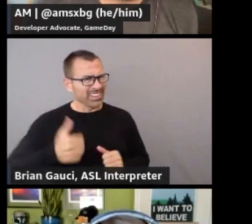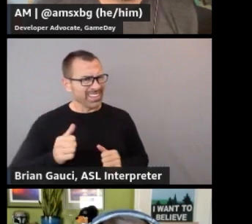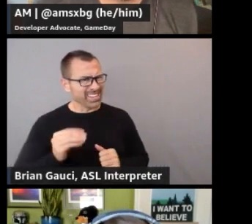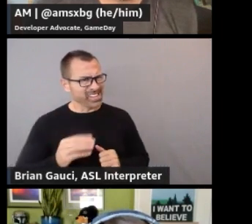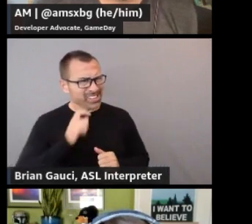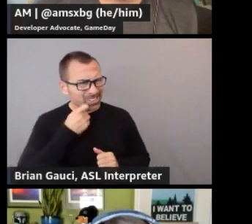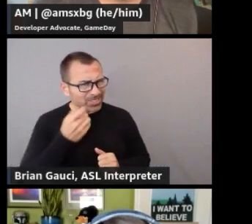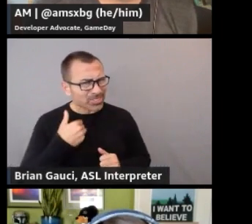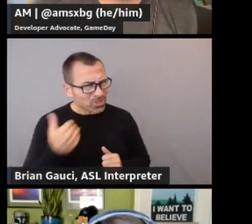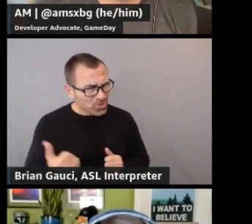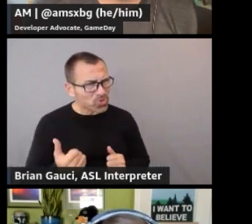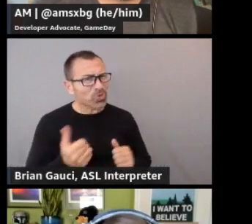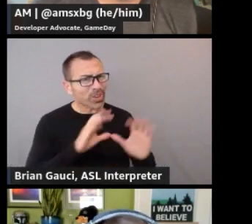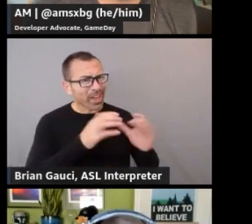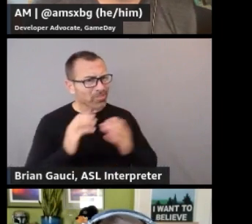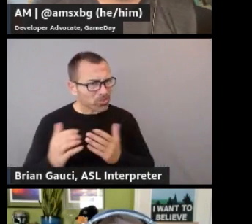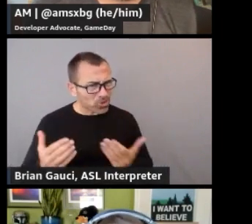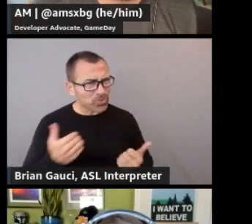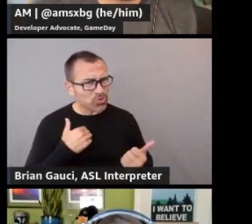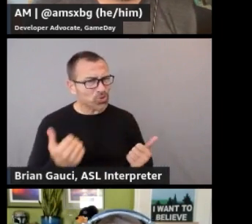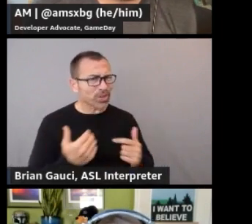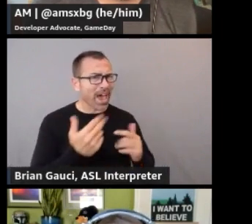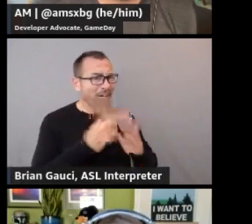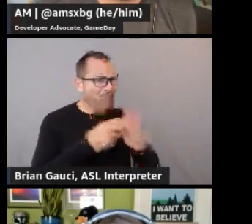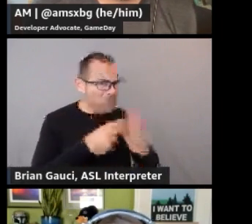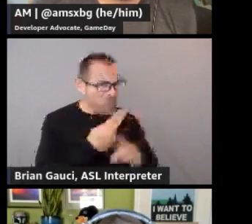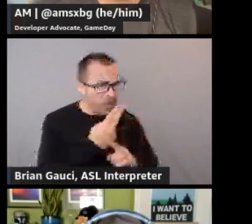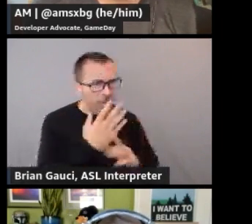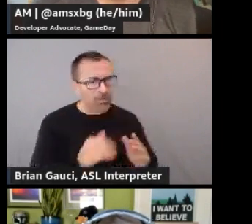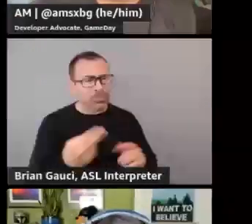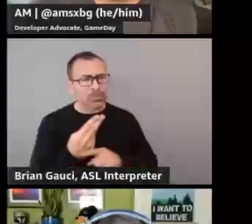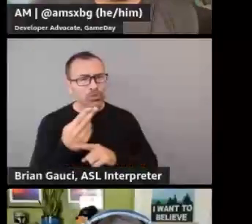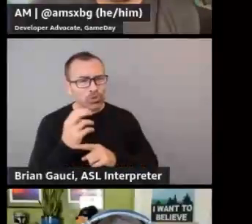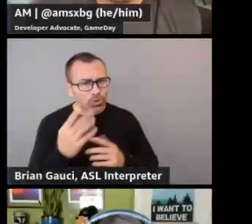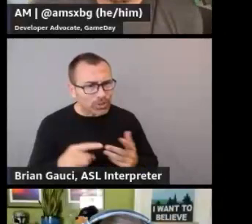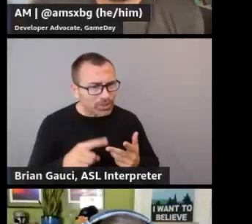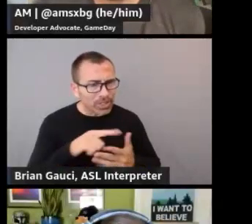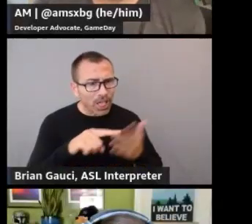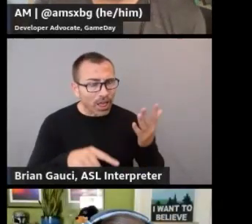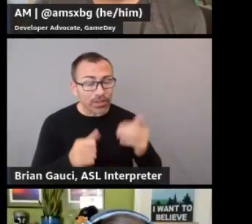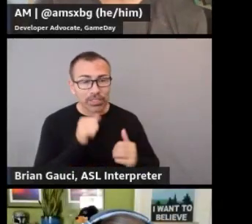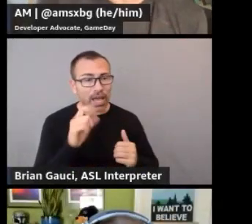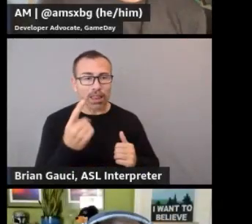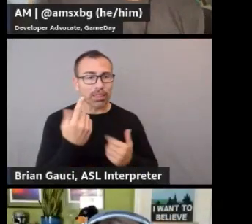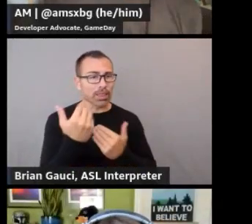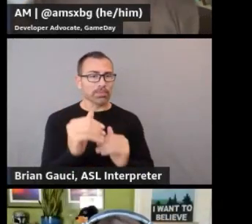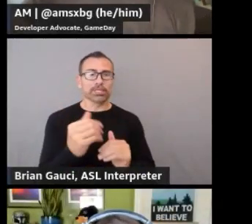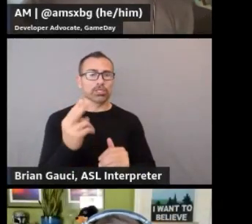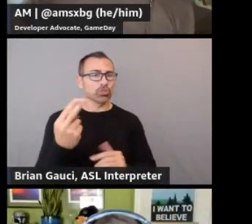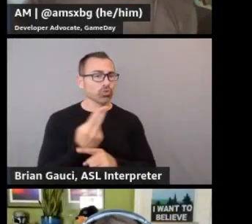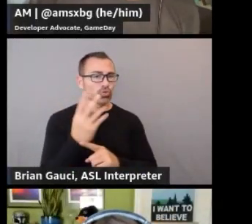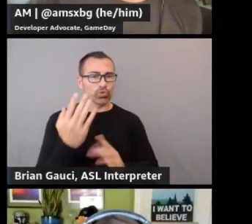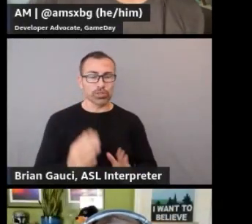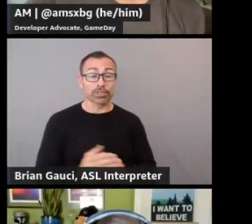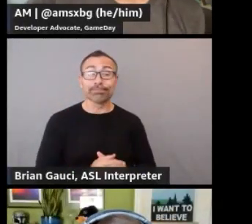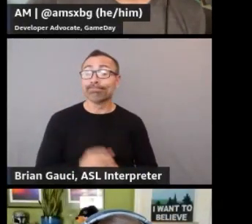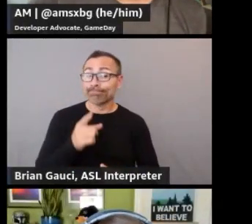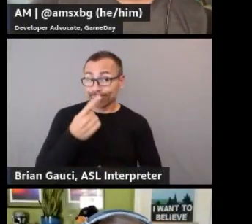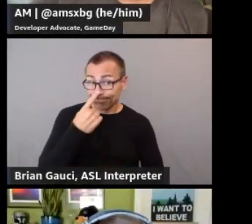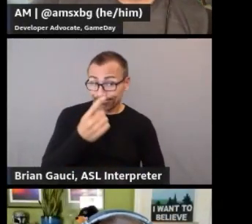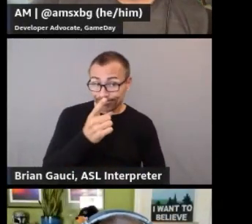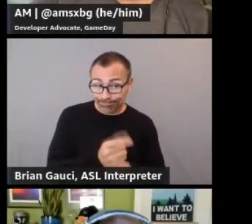Those can be the principals. You're not just relegated to users only. That's correct. So the Cedar data